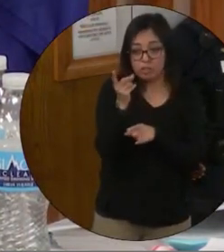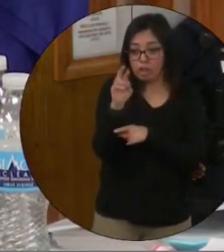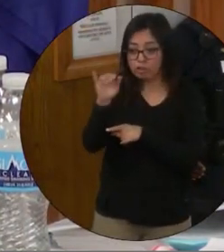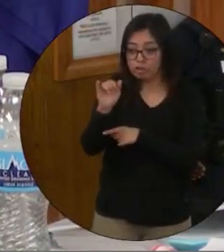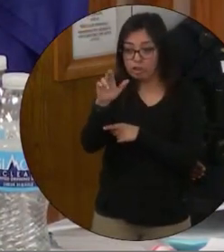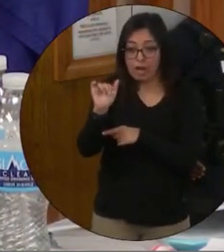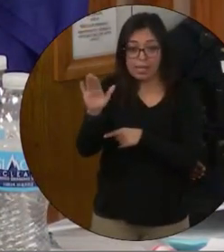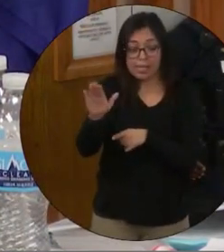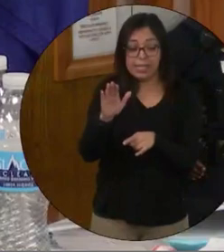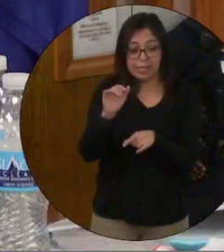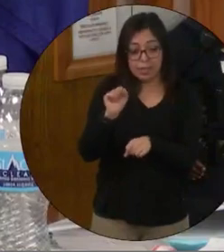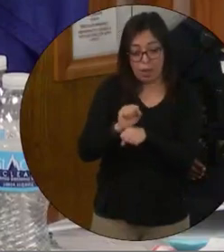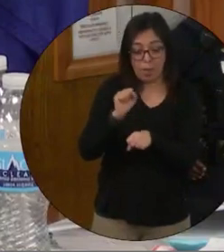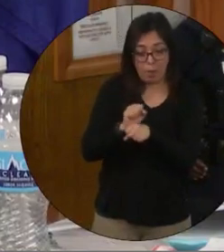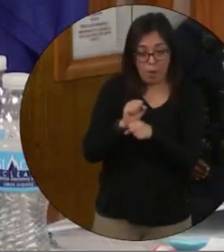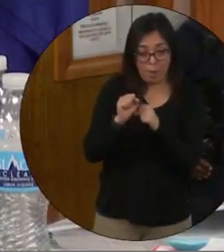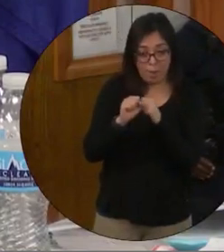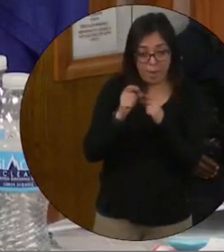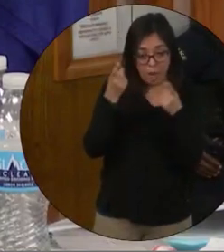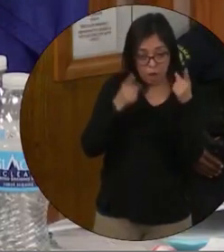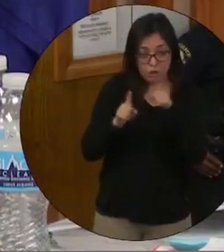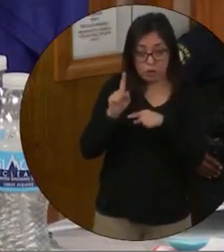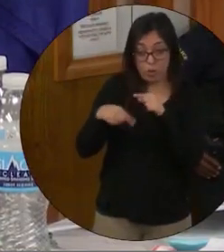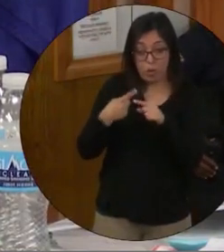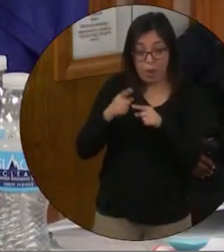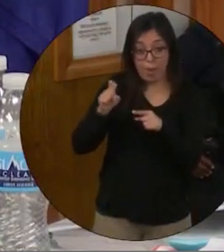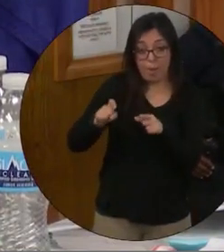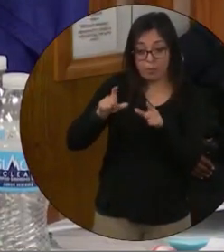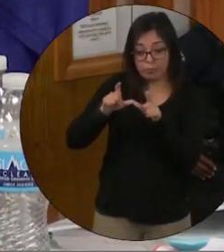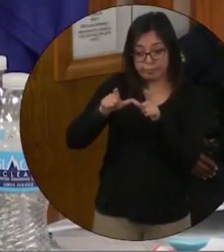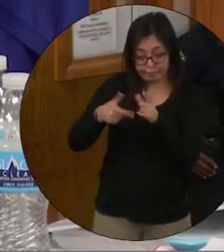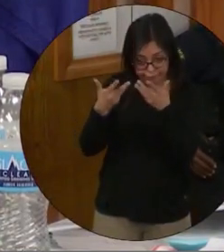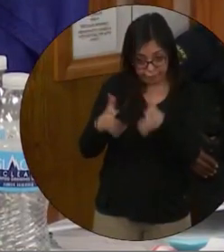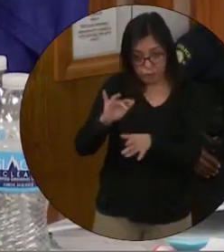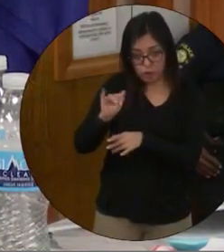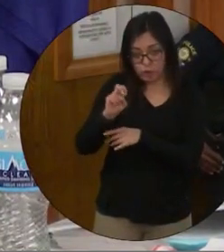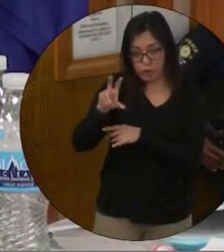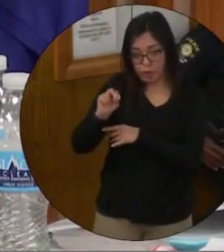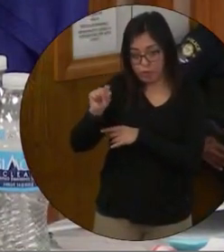original employment agreement had a termination date of June 30th, 2021.